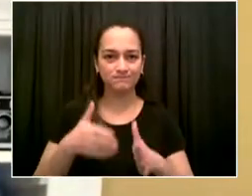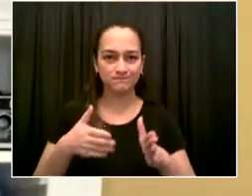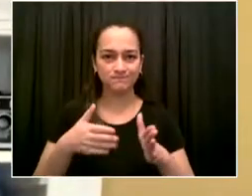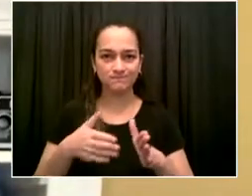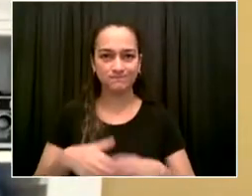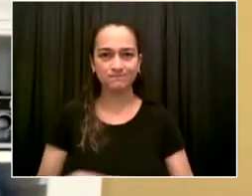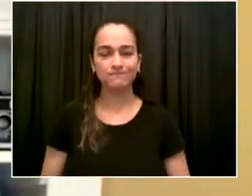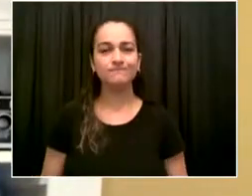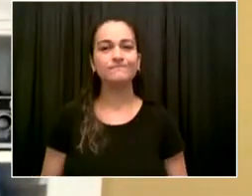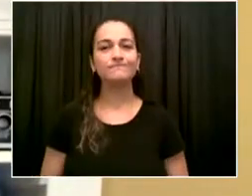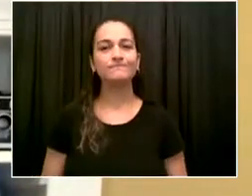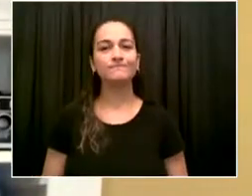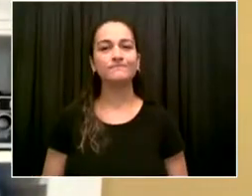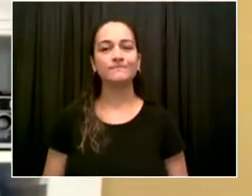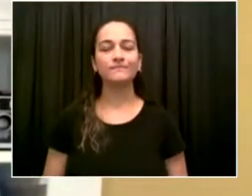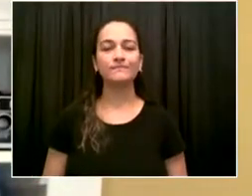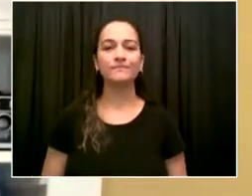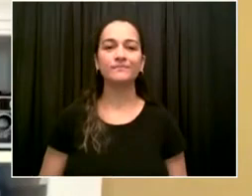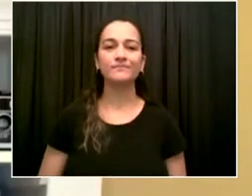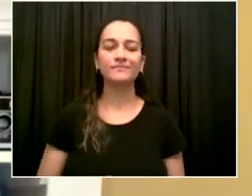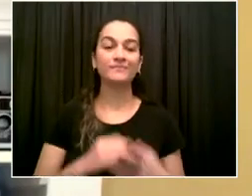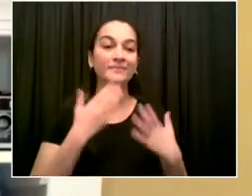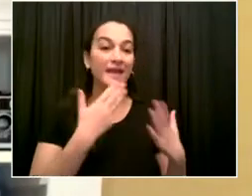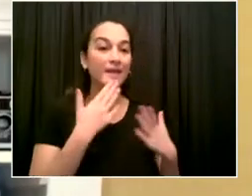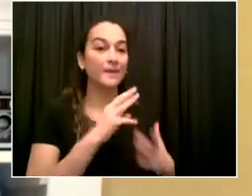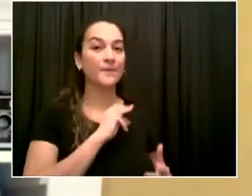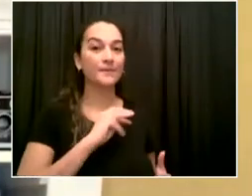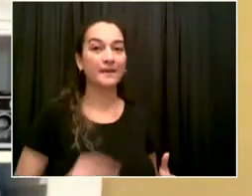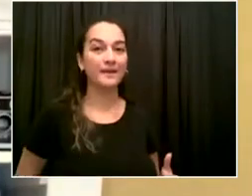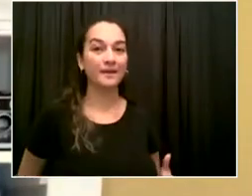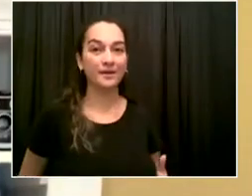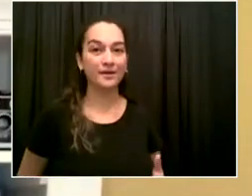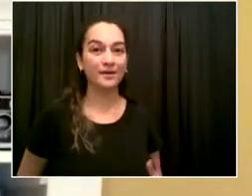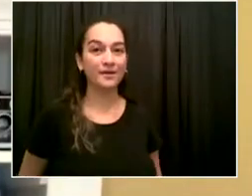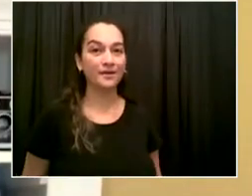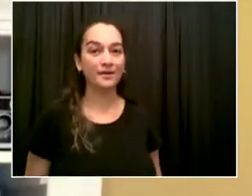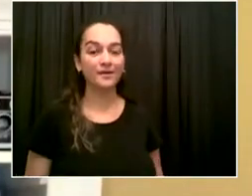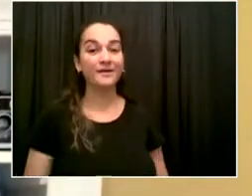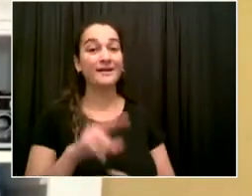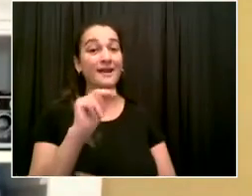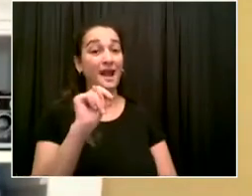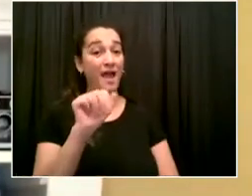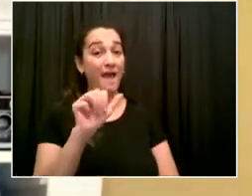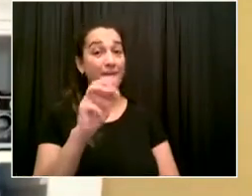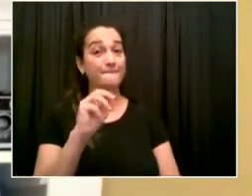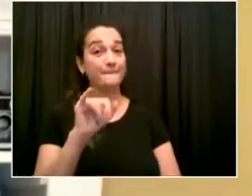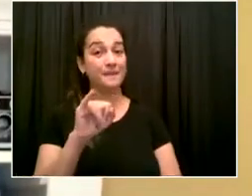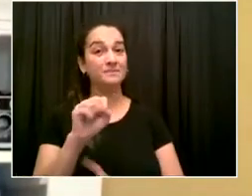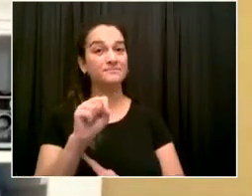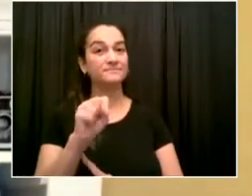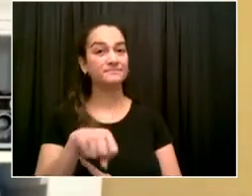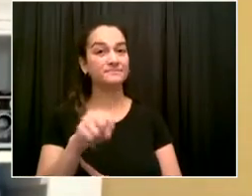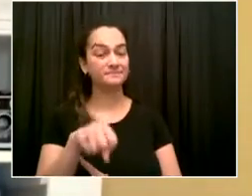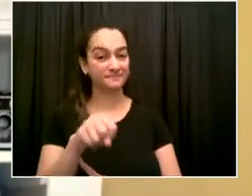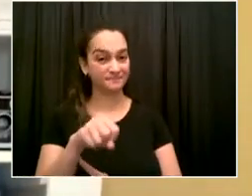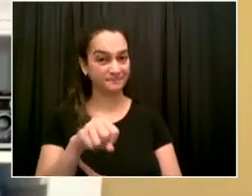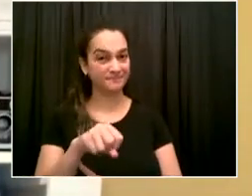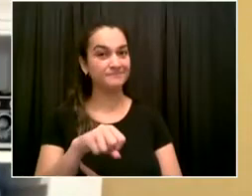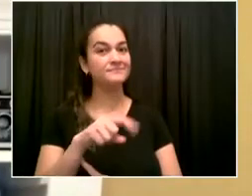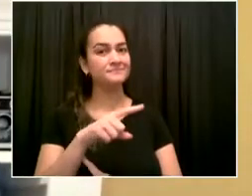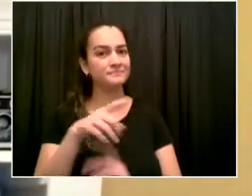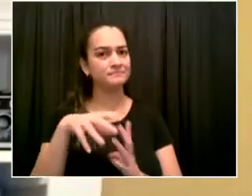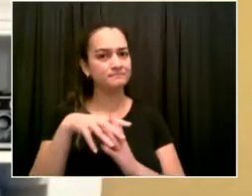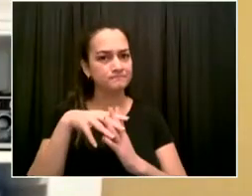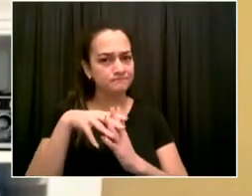largest grassroots mental health organization in the nation, we're really pleased to be with you and to see what you're doing. This